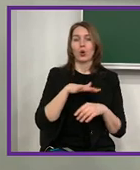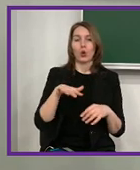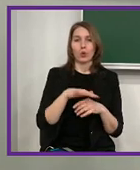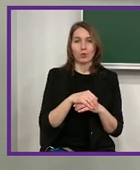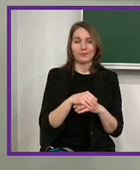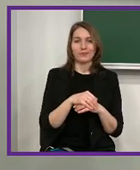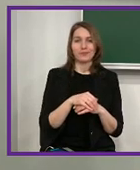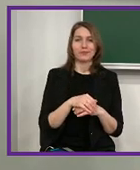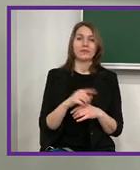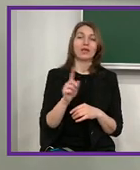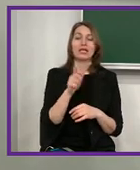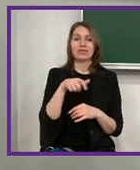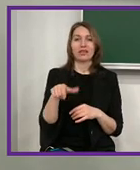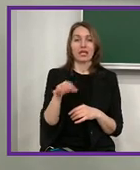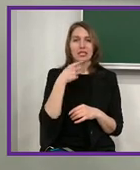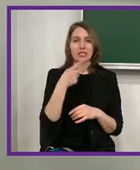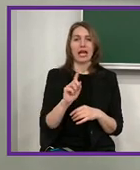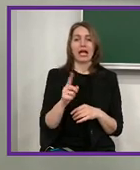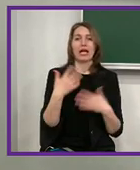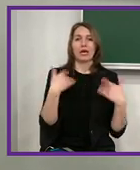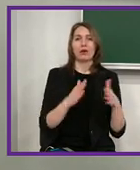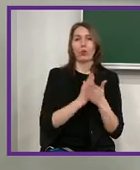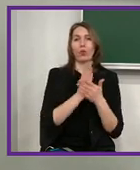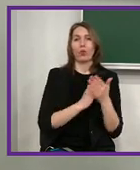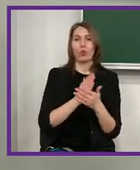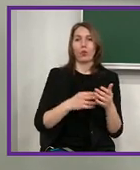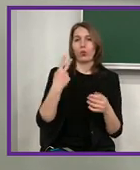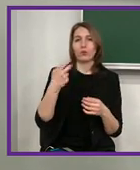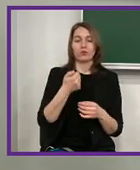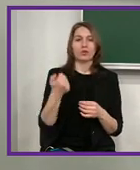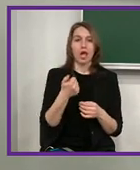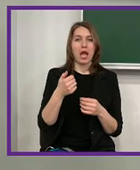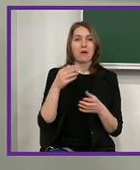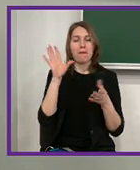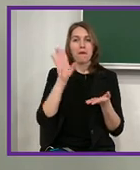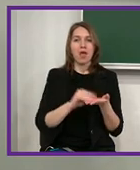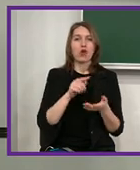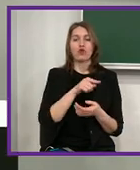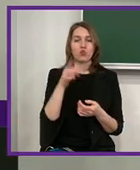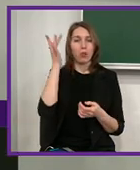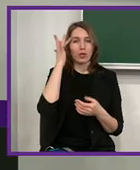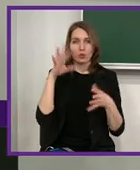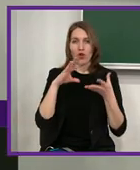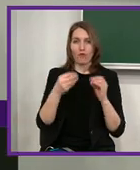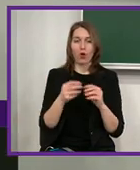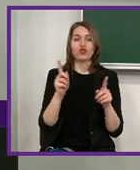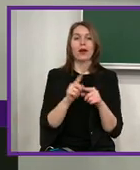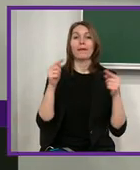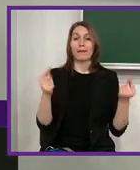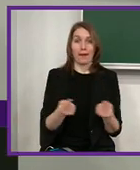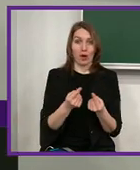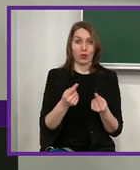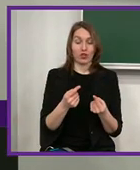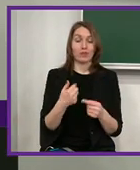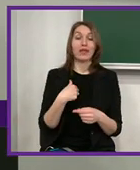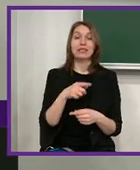experience in implementing ESG. So just a word of warning, be careful about whom you choose, because if you choose wrongly, you might just